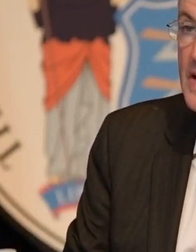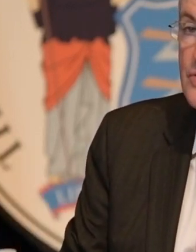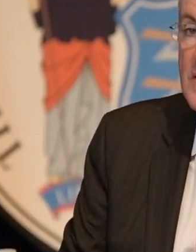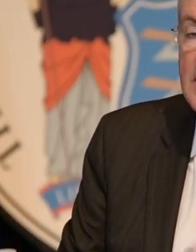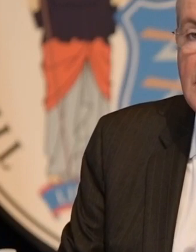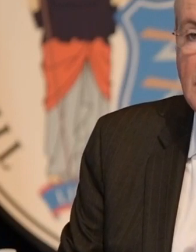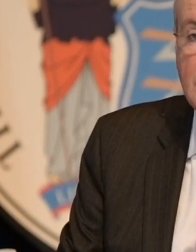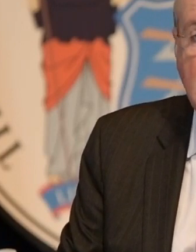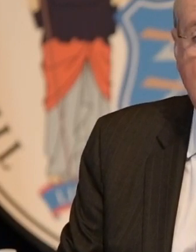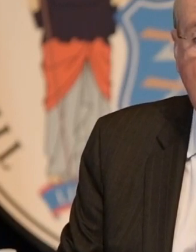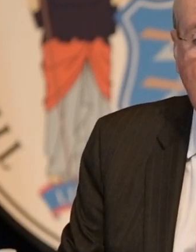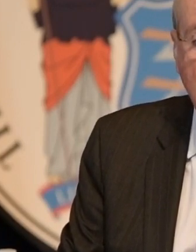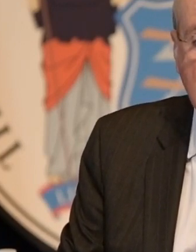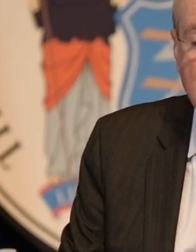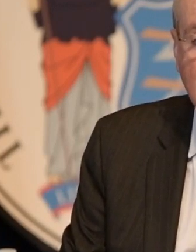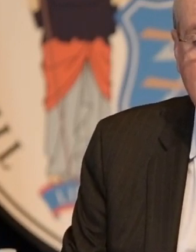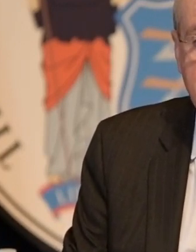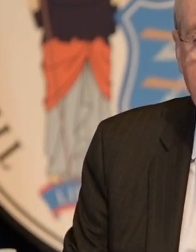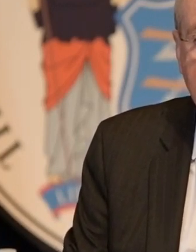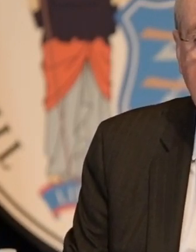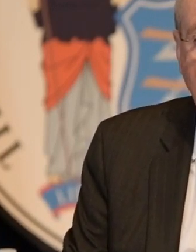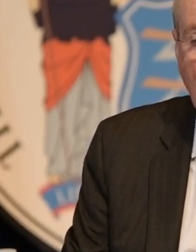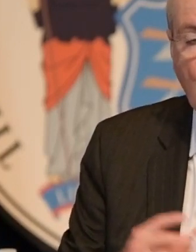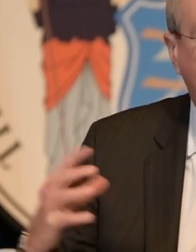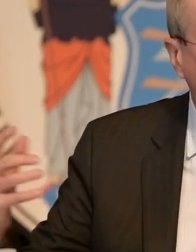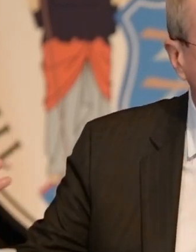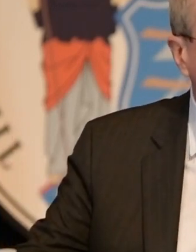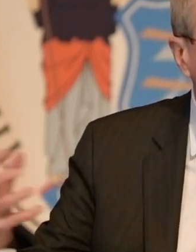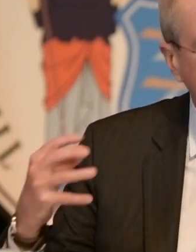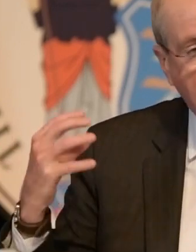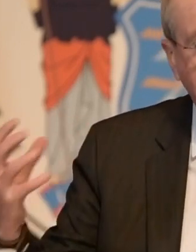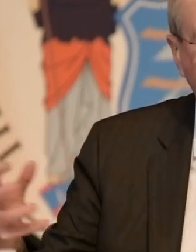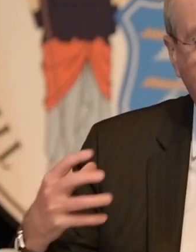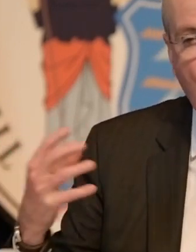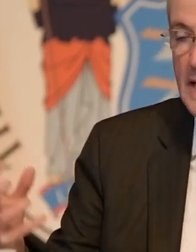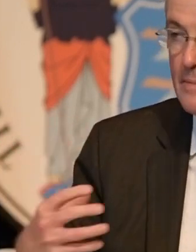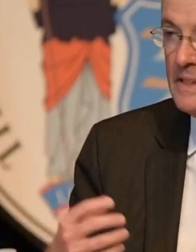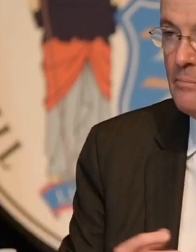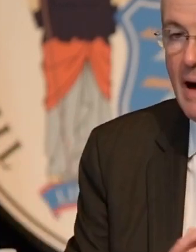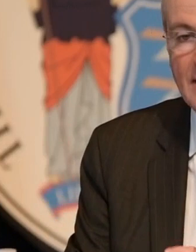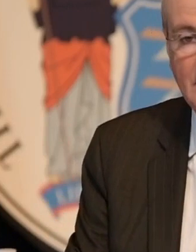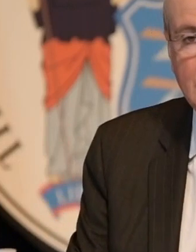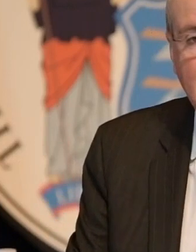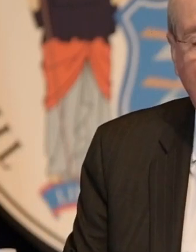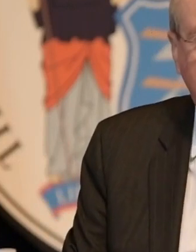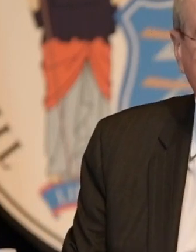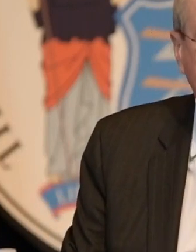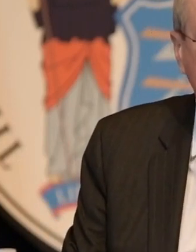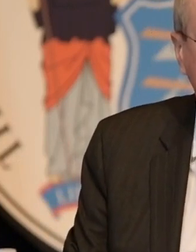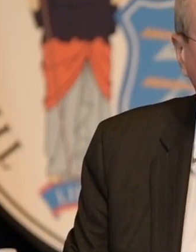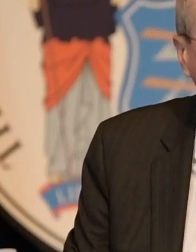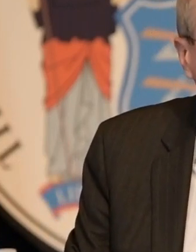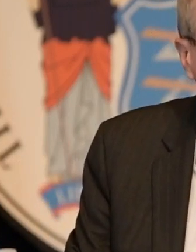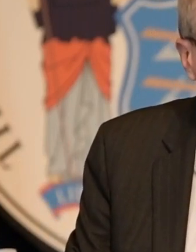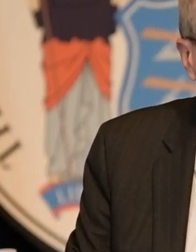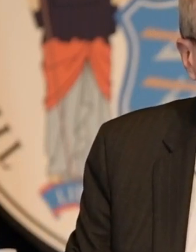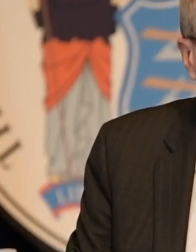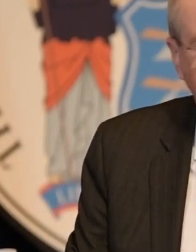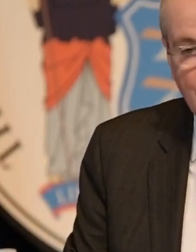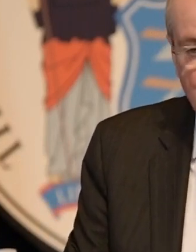the feds, to get universal testing. So we're always debating and wargaming and modeling what's the actual